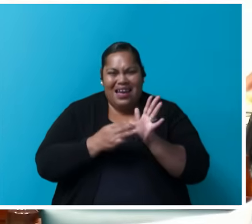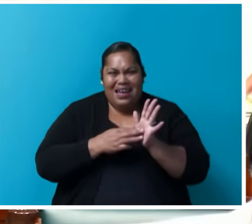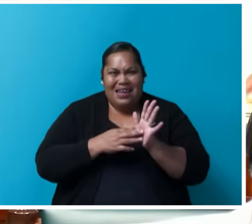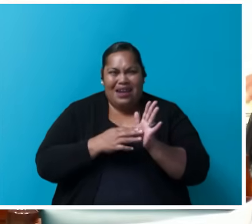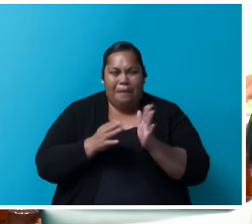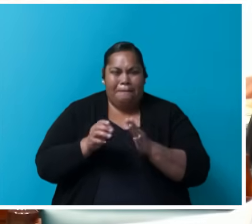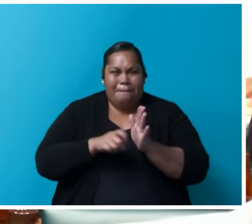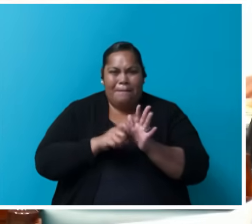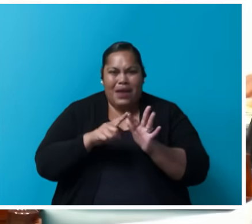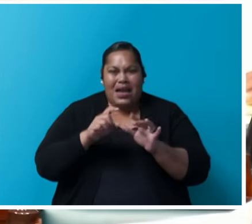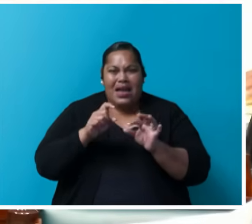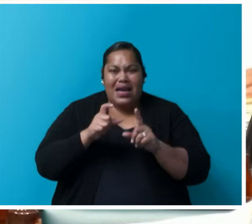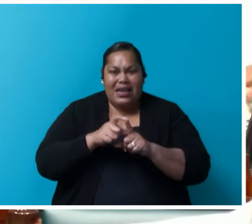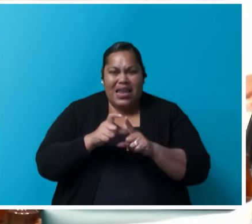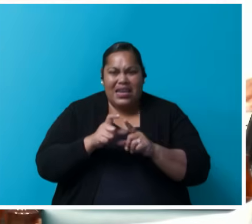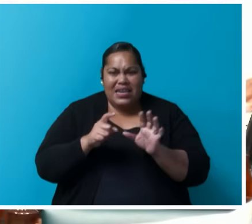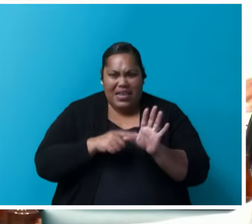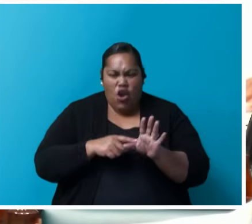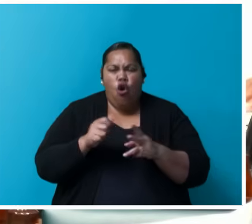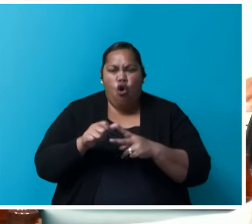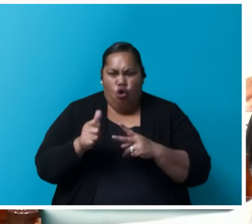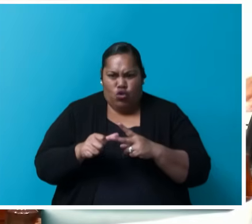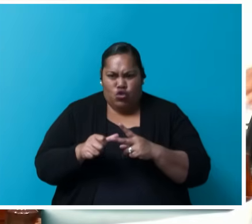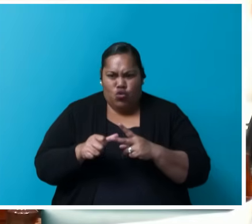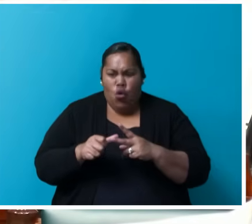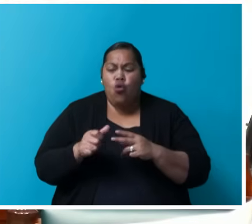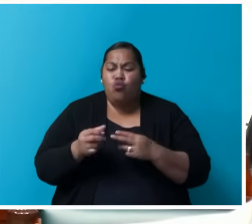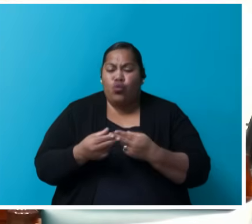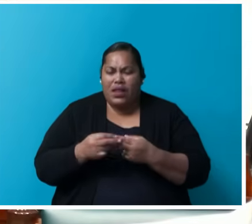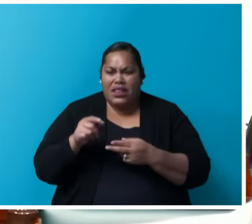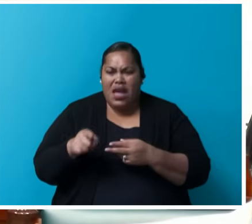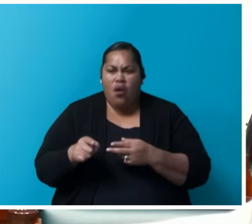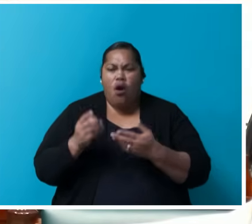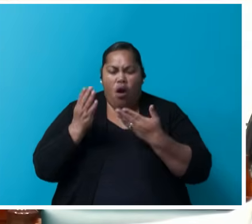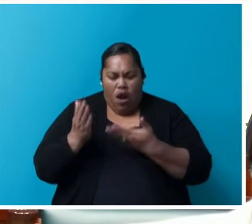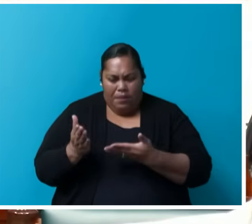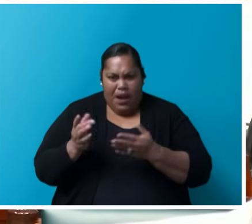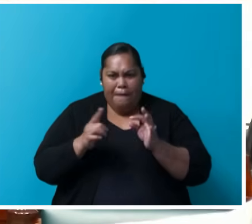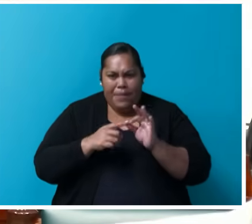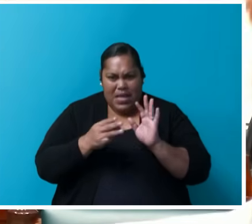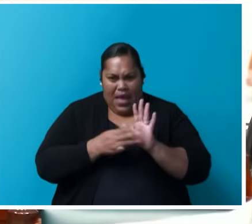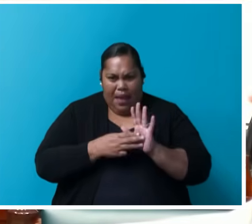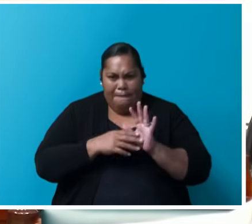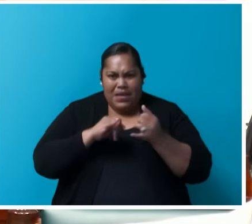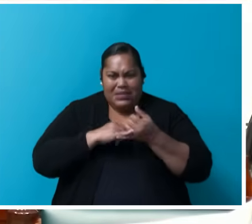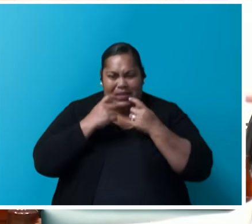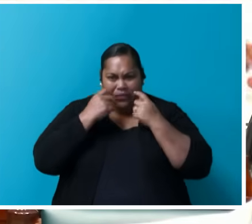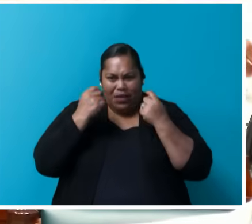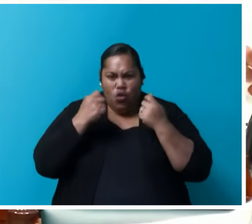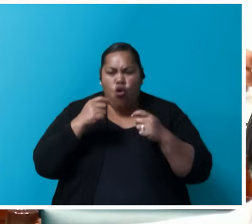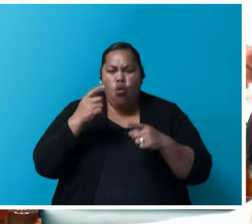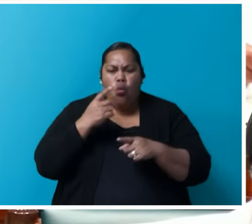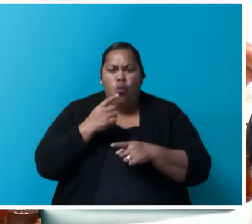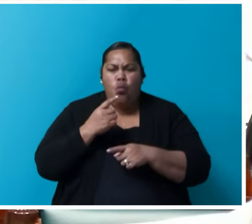and our Honorable Prime Minister, Chittaveni Rambuka, who worked from the opposite